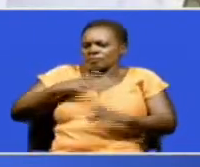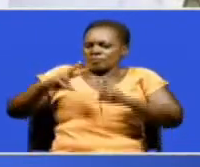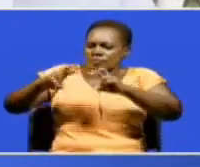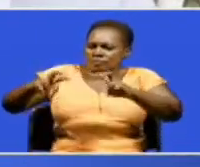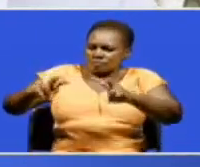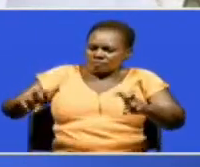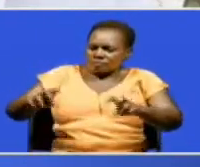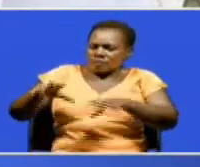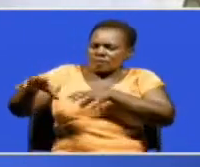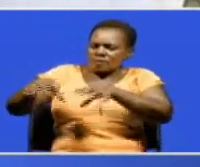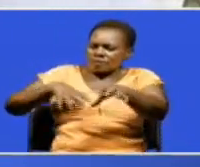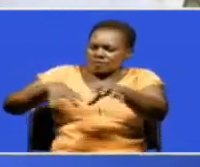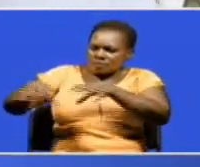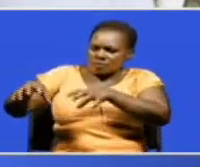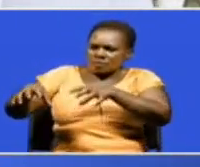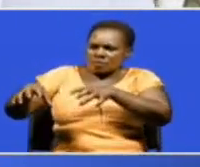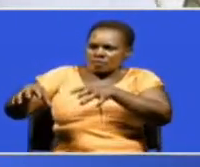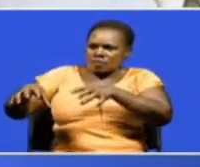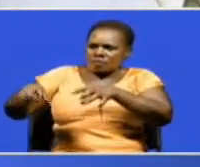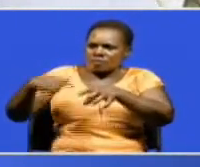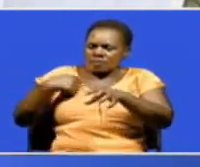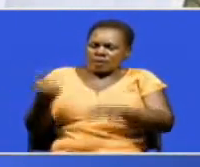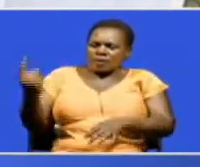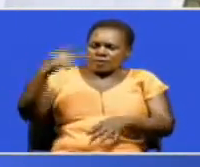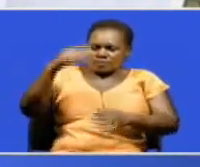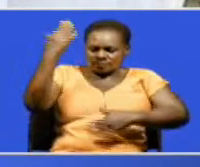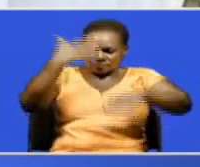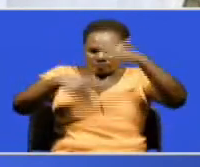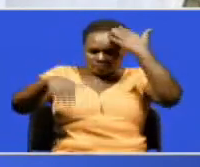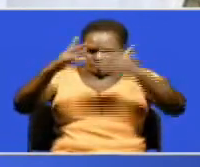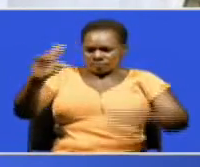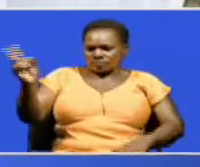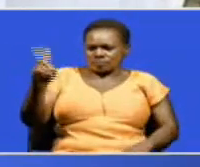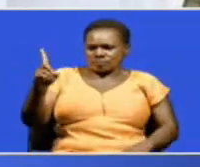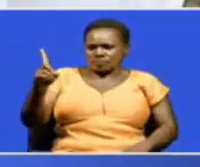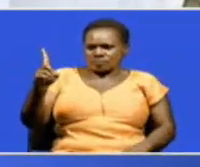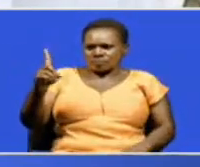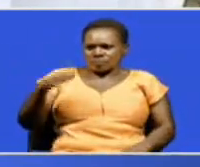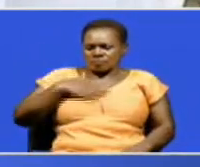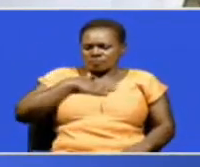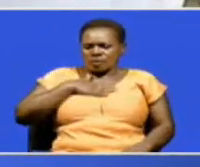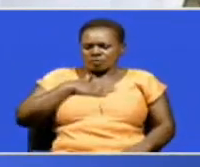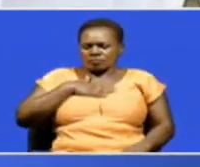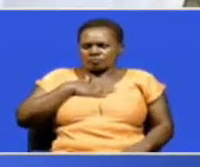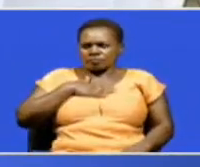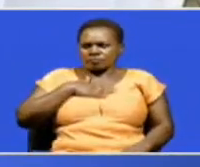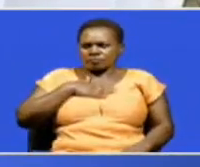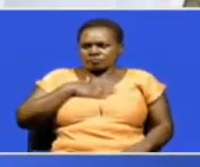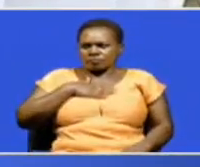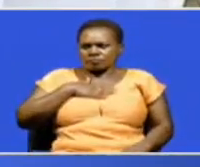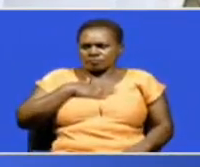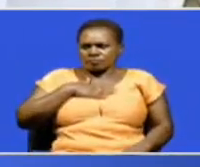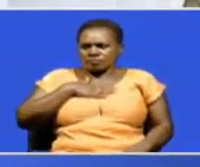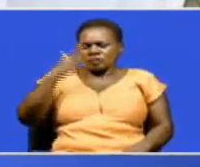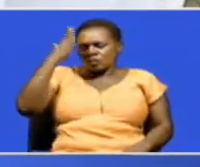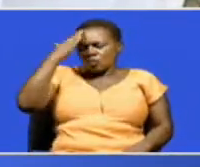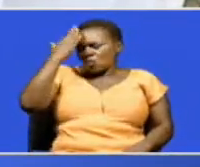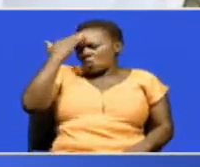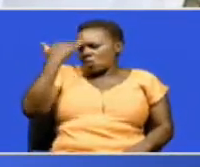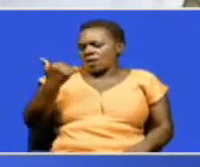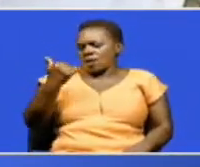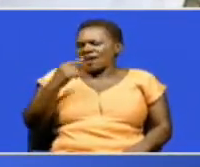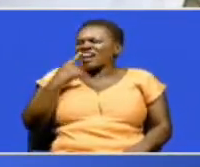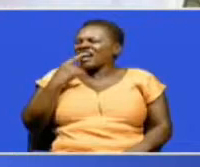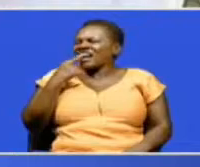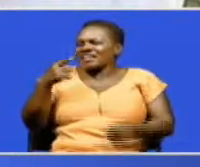is done on animals. My curiosity brought me to University of Nairobi School of Biological Sciences, Chiromo Campus, to know why